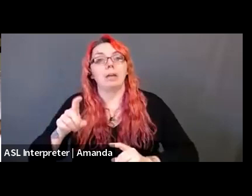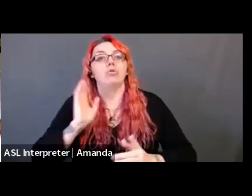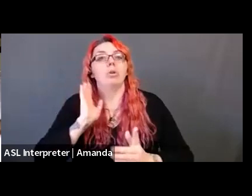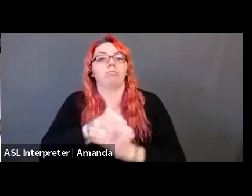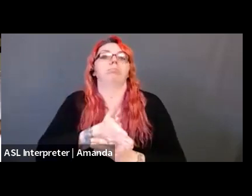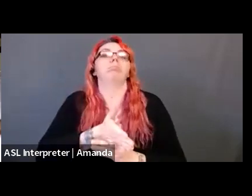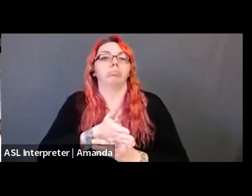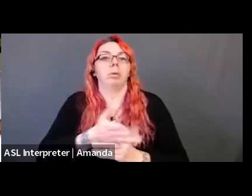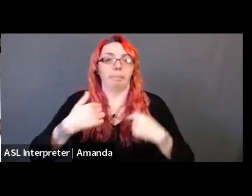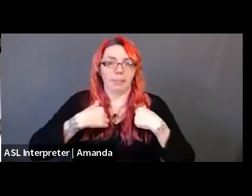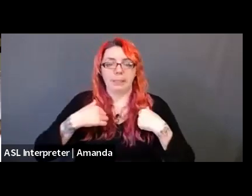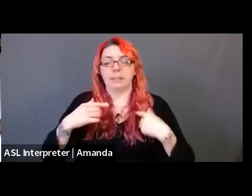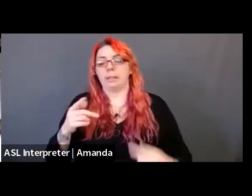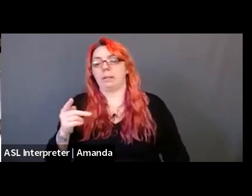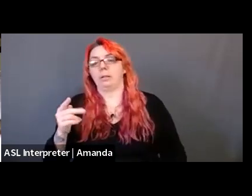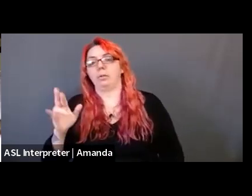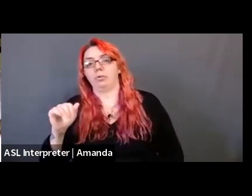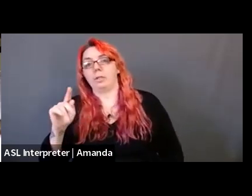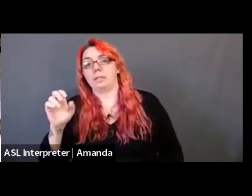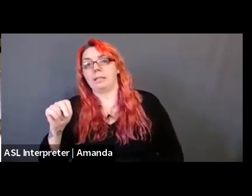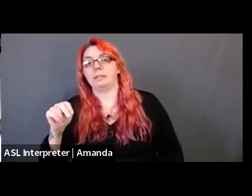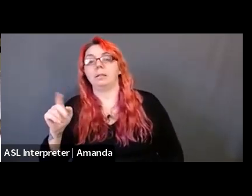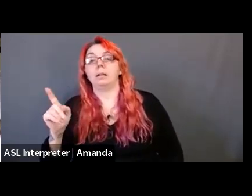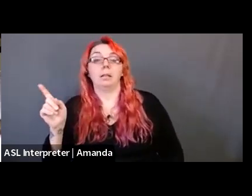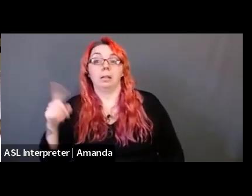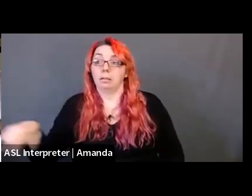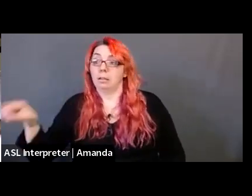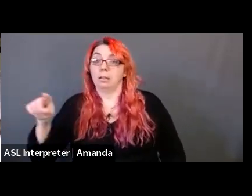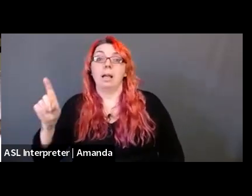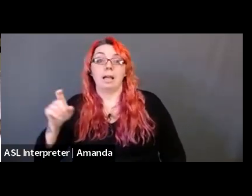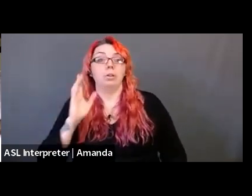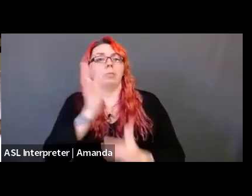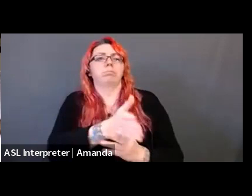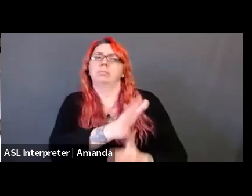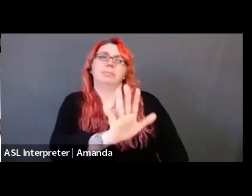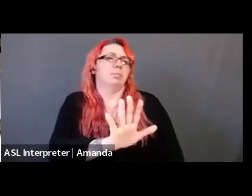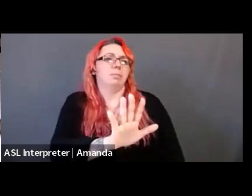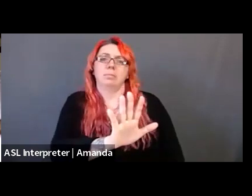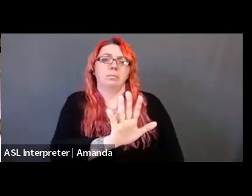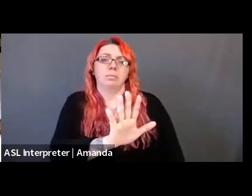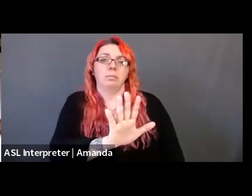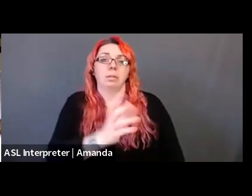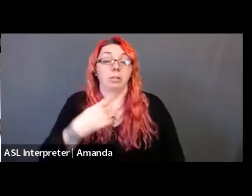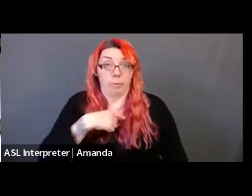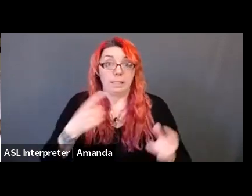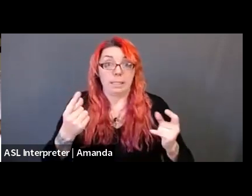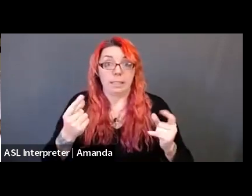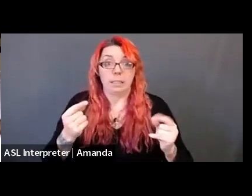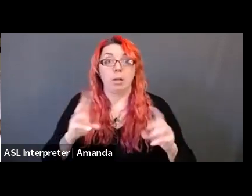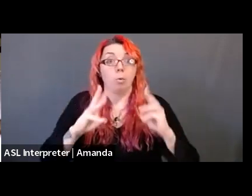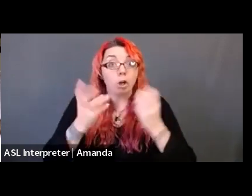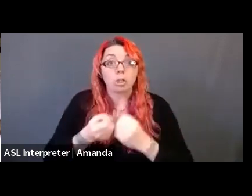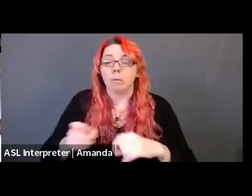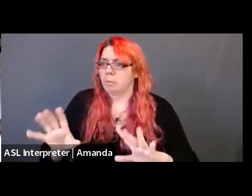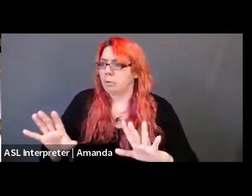number of other people were, presenting this. So it put us on pause. We actually recalibrated the whole session, took a break,